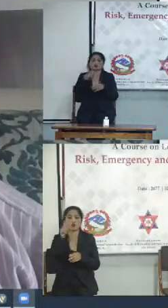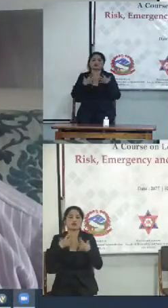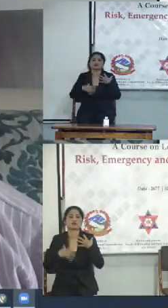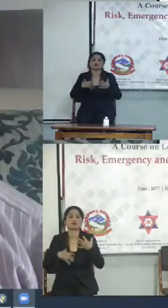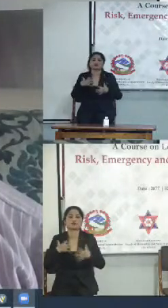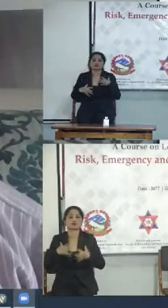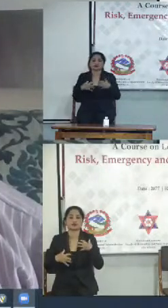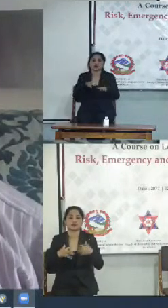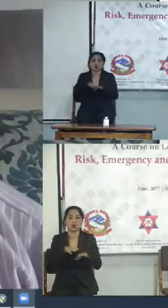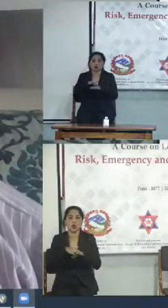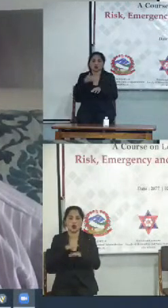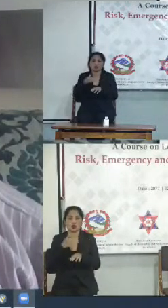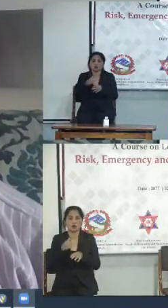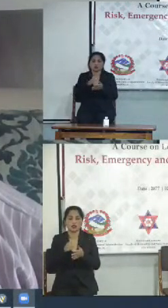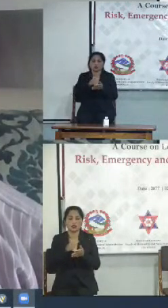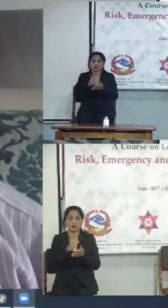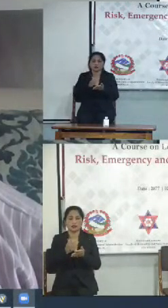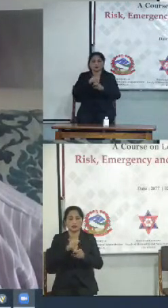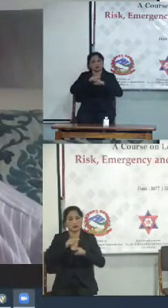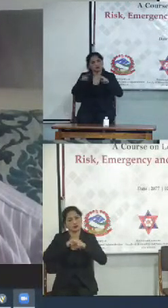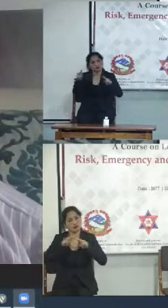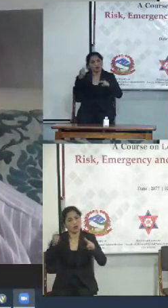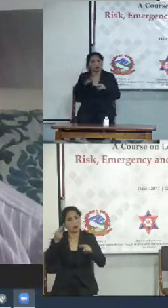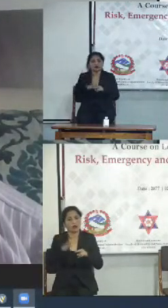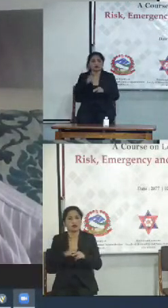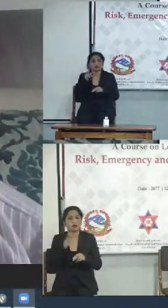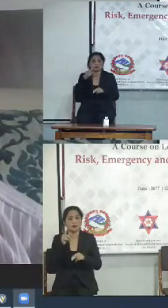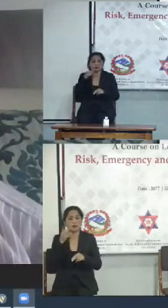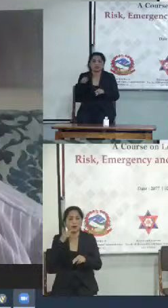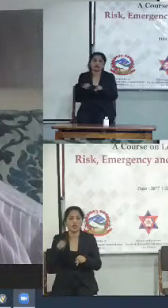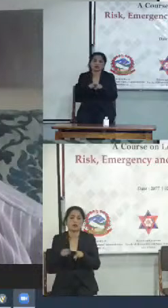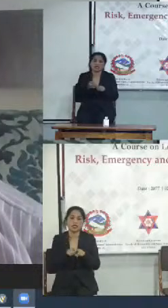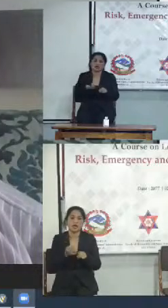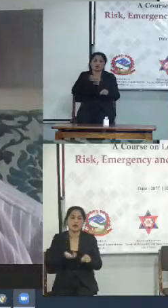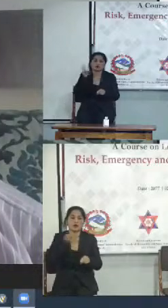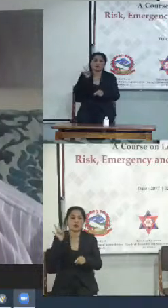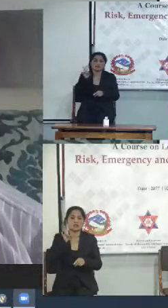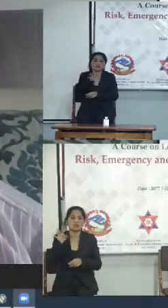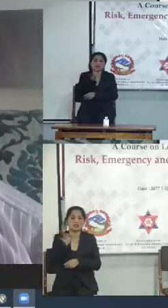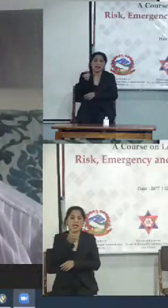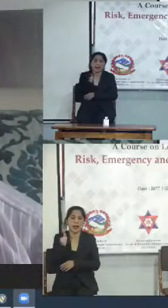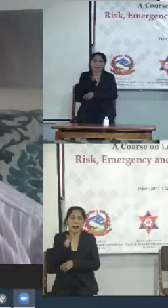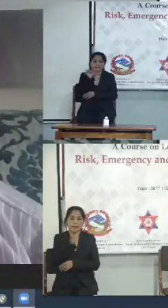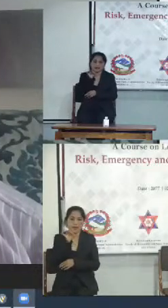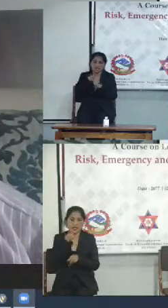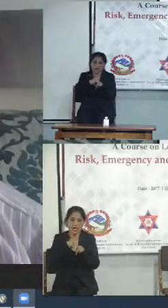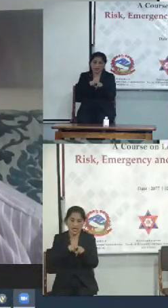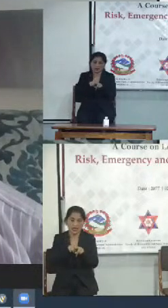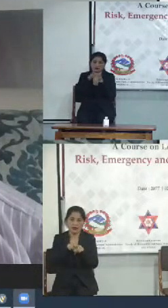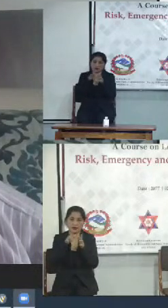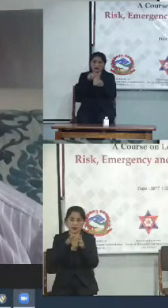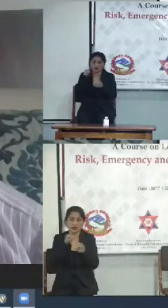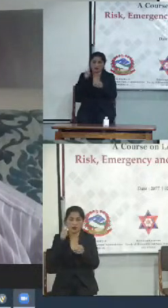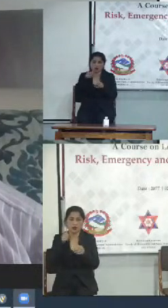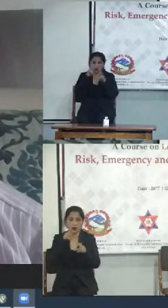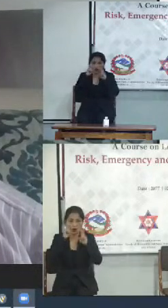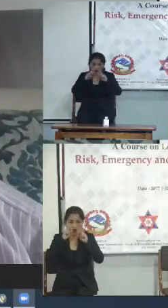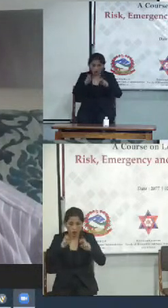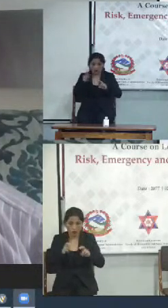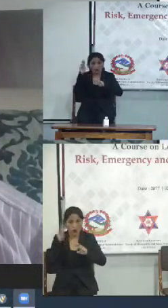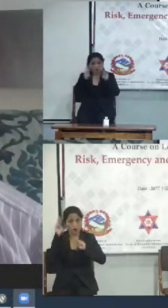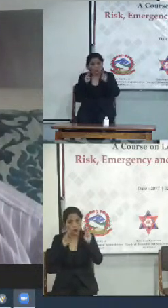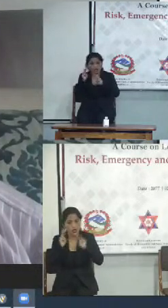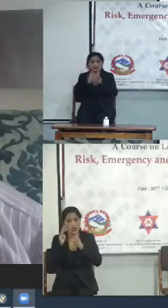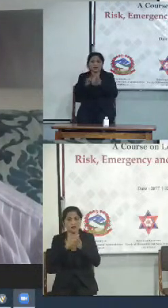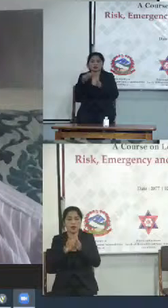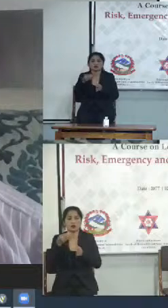Our from the Education Ministry. So we had from the MNE, we had Dr. Tulsi Prasad